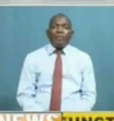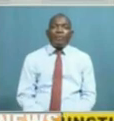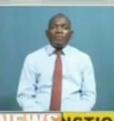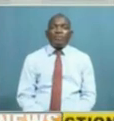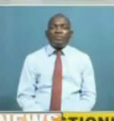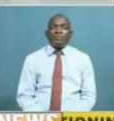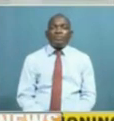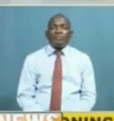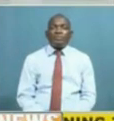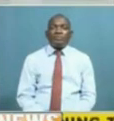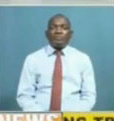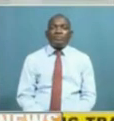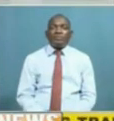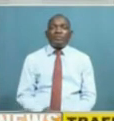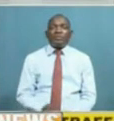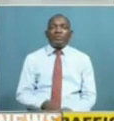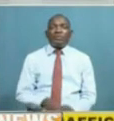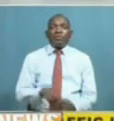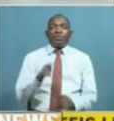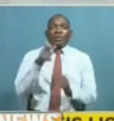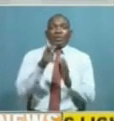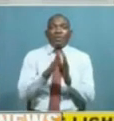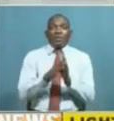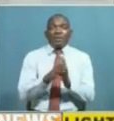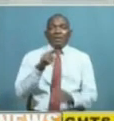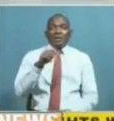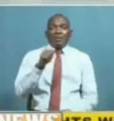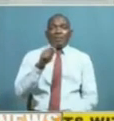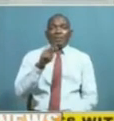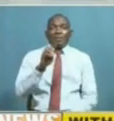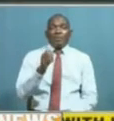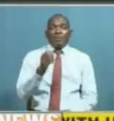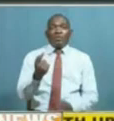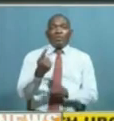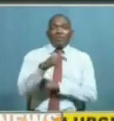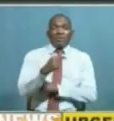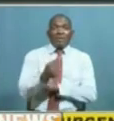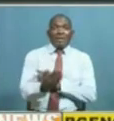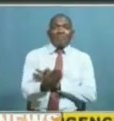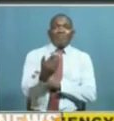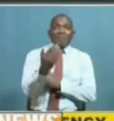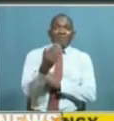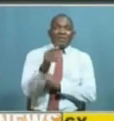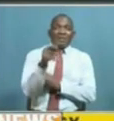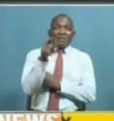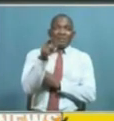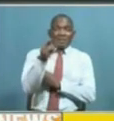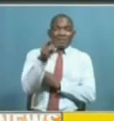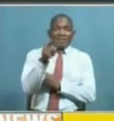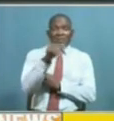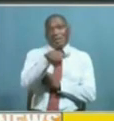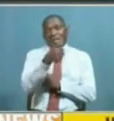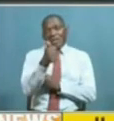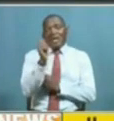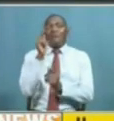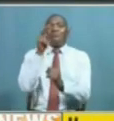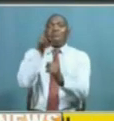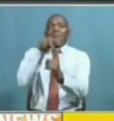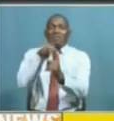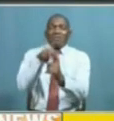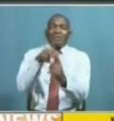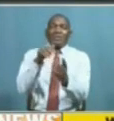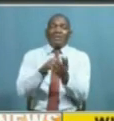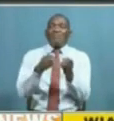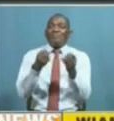injunction filed through lawyer Mr. Godwin Tamaklu on Tuesday, April 19, 2022, argues that millions